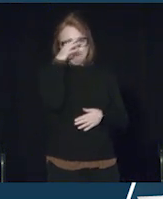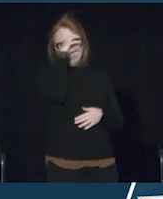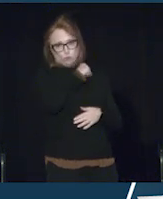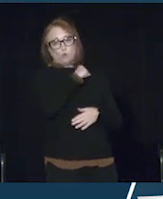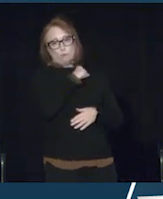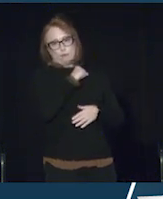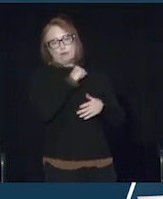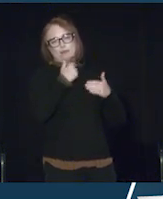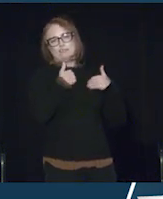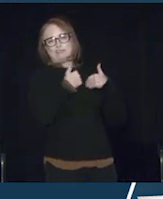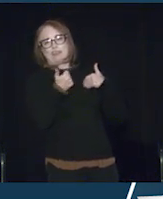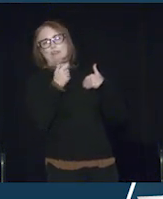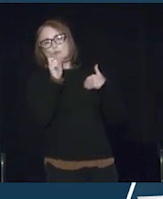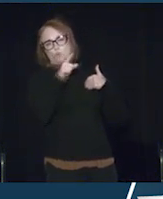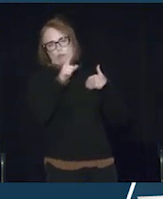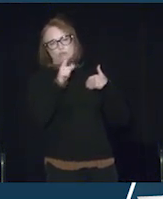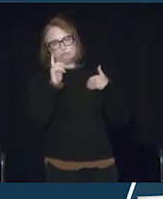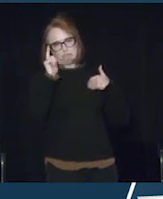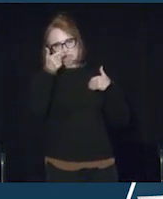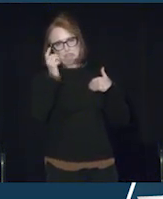Okay.